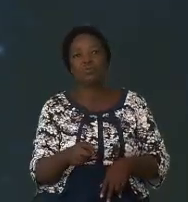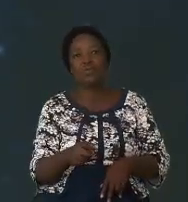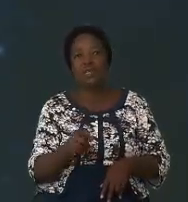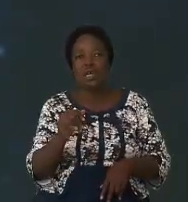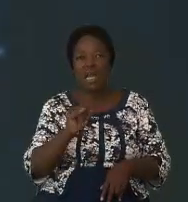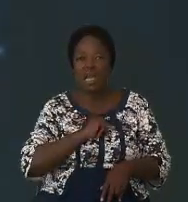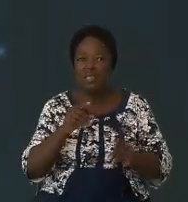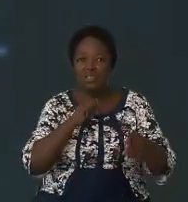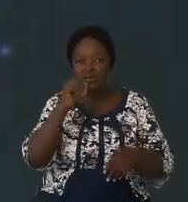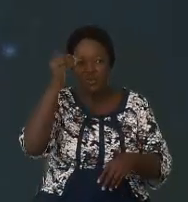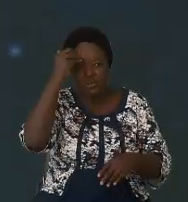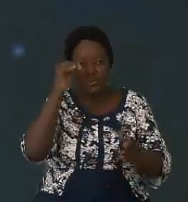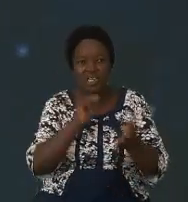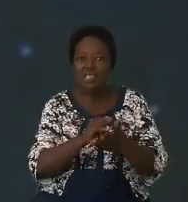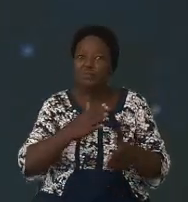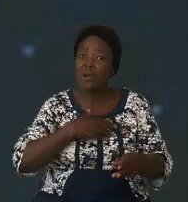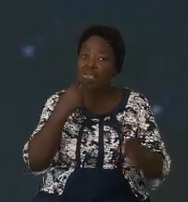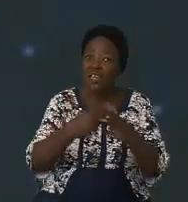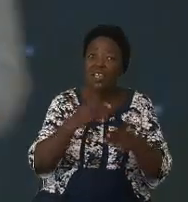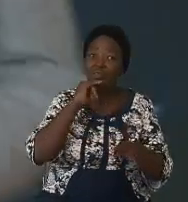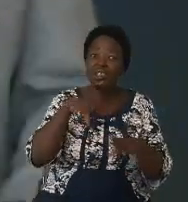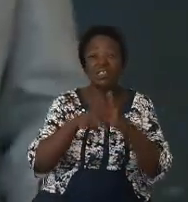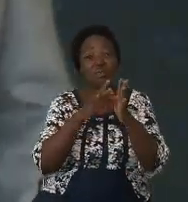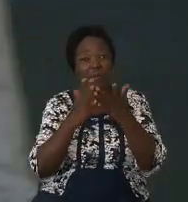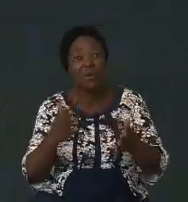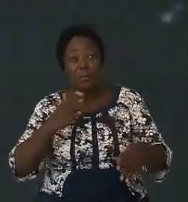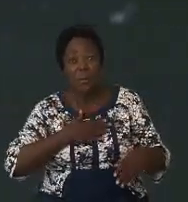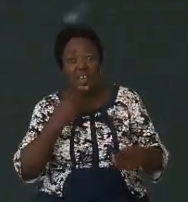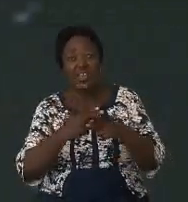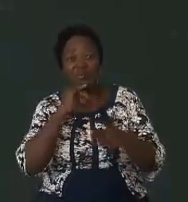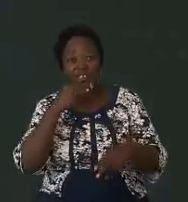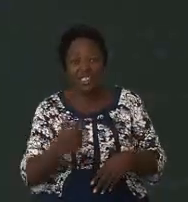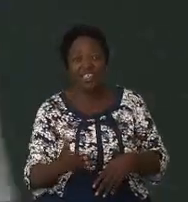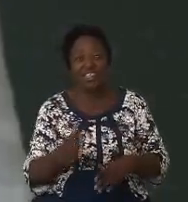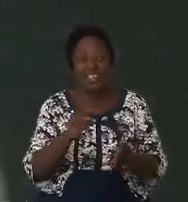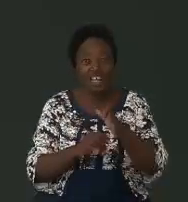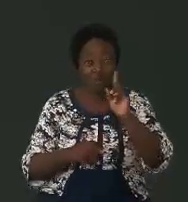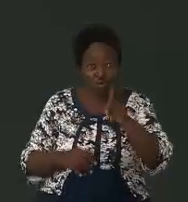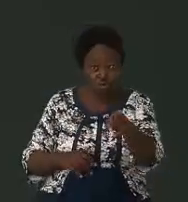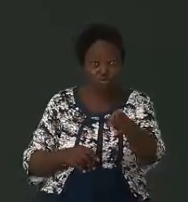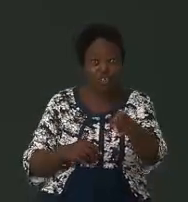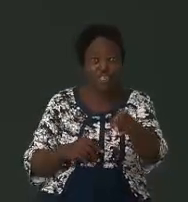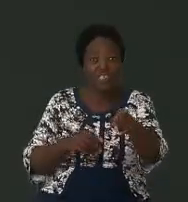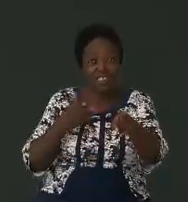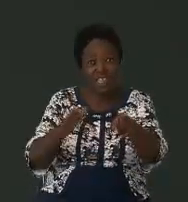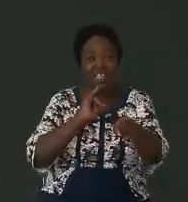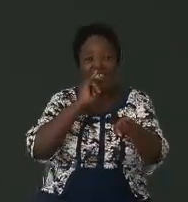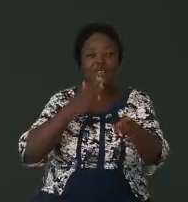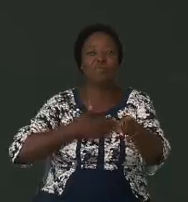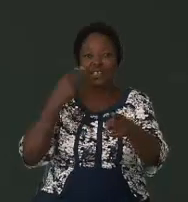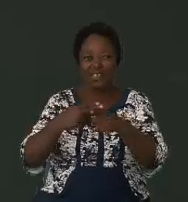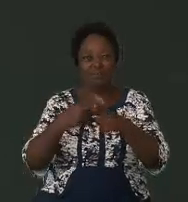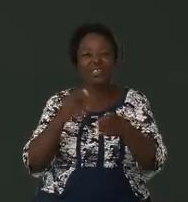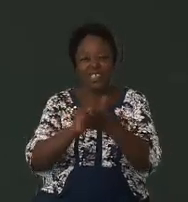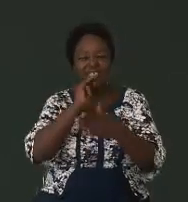to prepare a place for you. I didn't know that my name is in the Bible. My name is there. That's